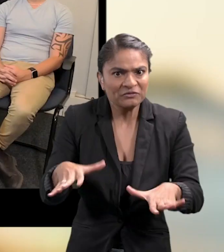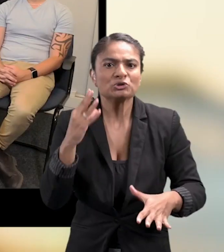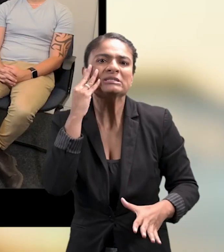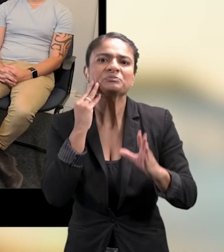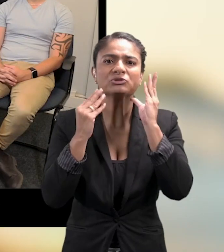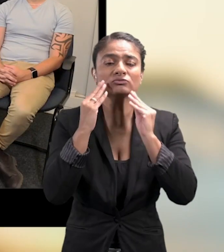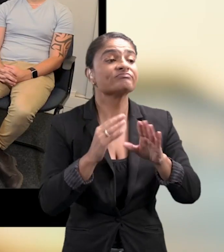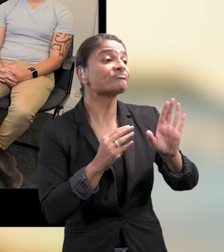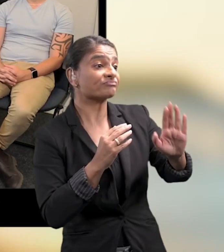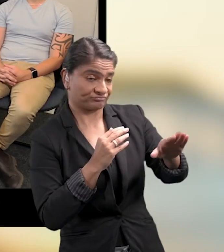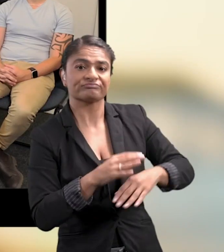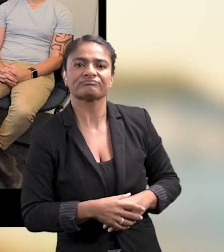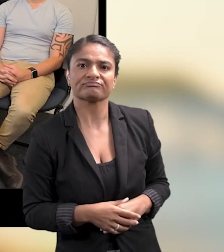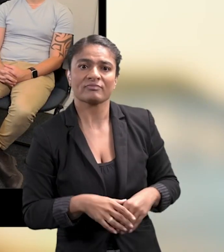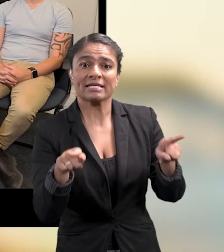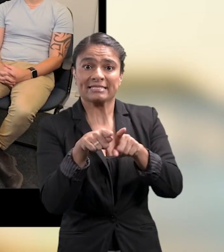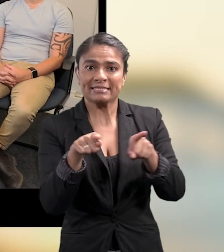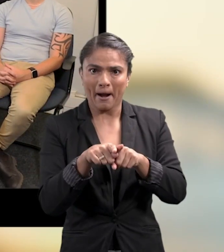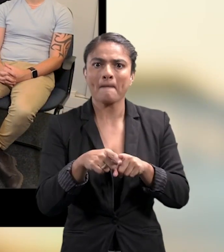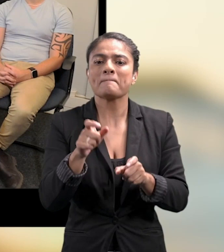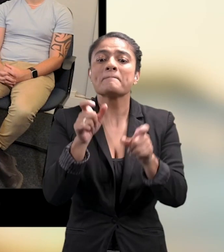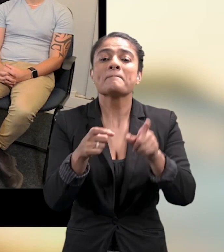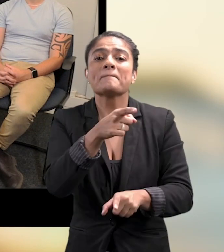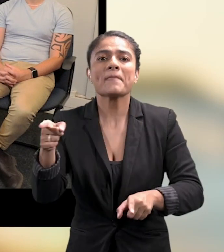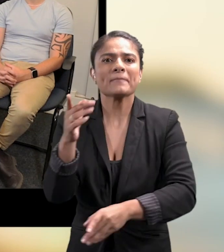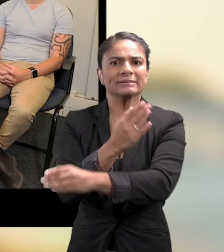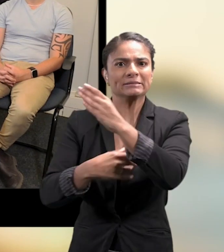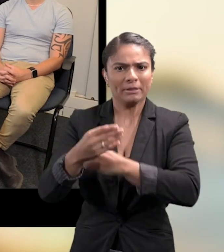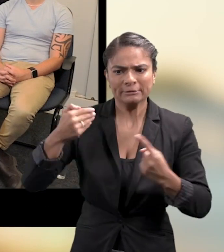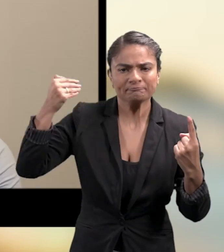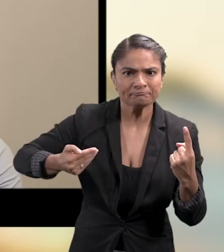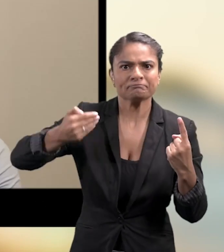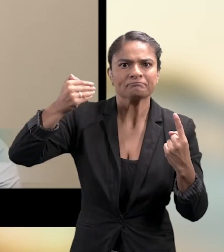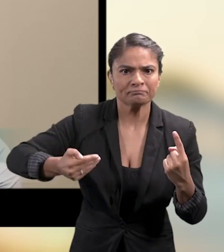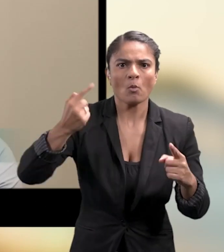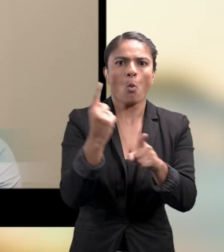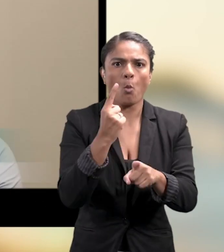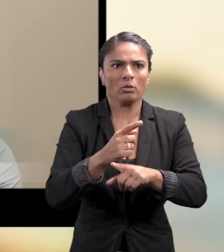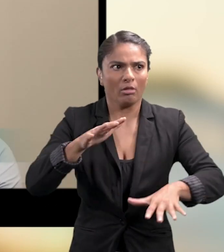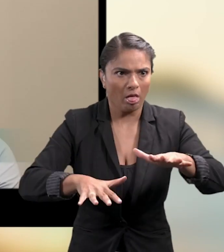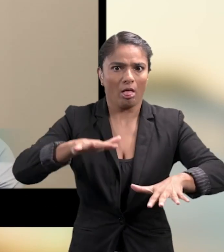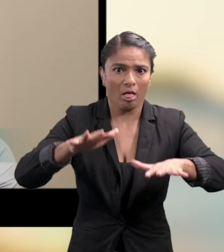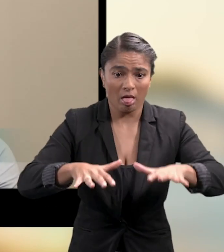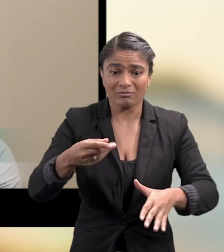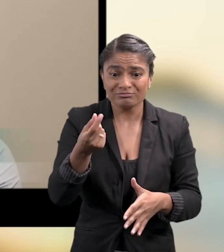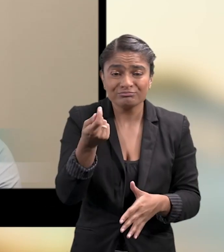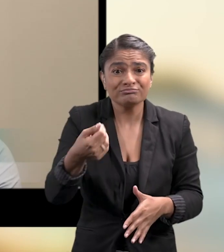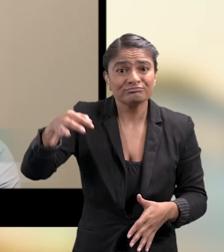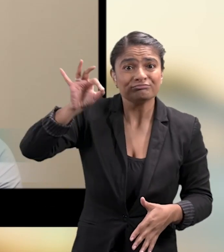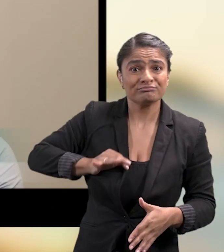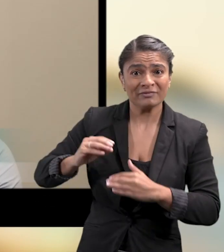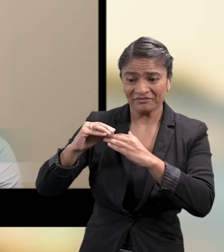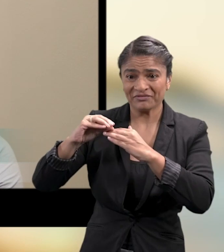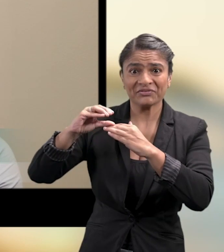experienced. Another one of the pertinent issues is that people who have disabilities often face an internal weighing up of